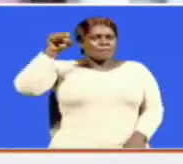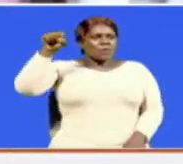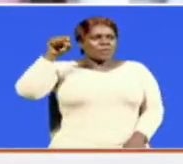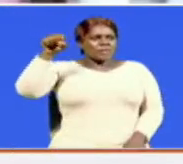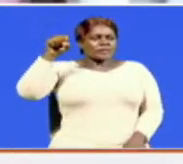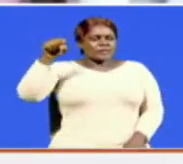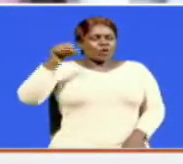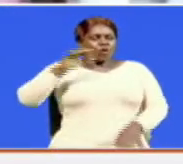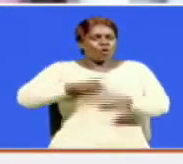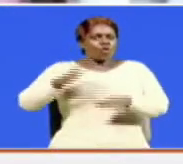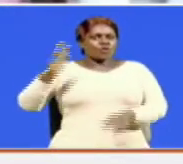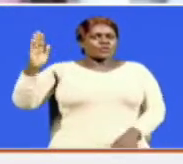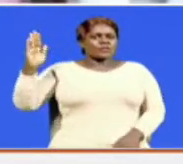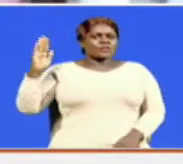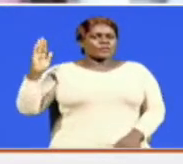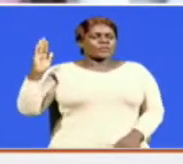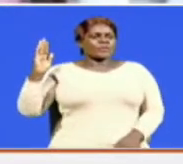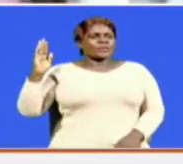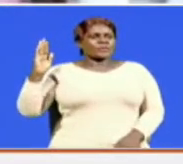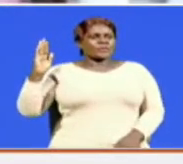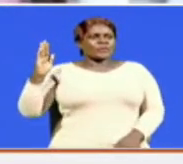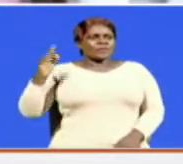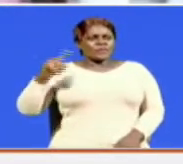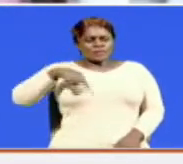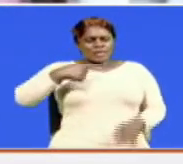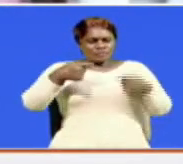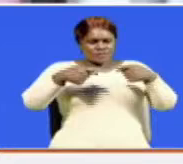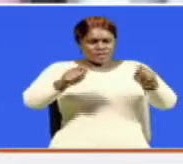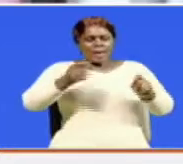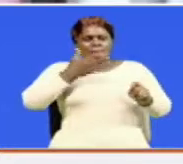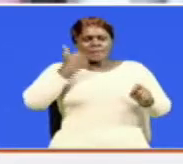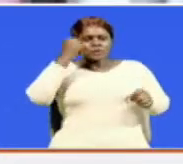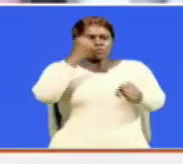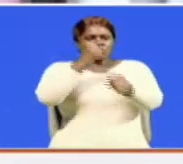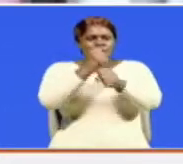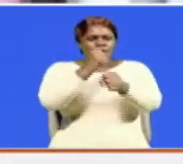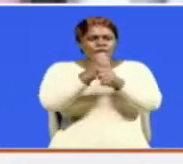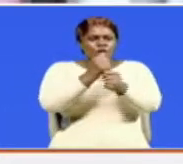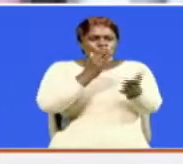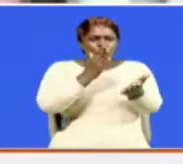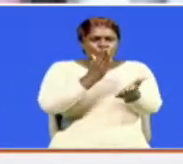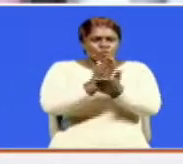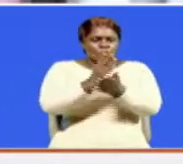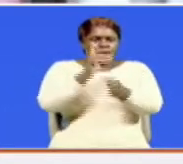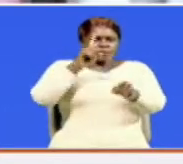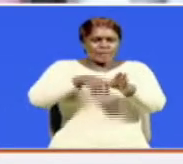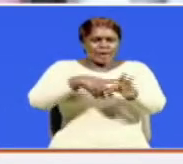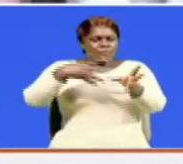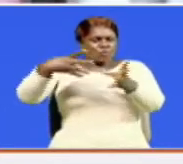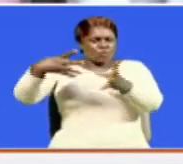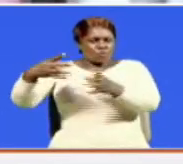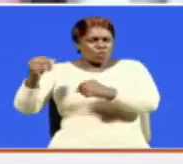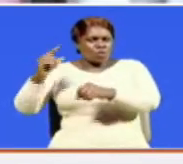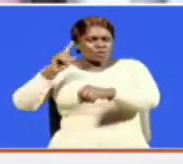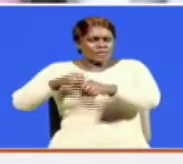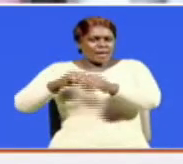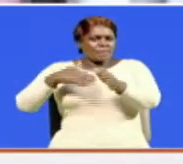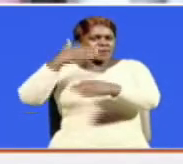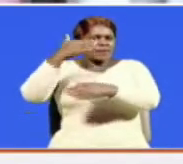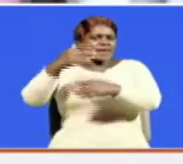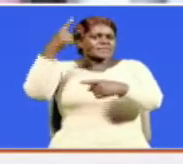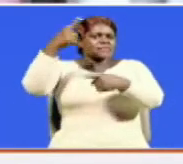politicization of security. And we are trying our best to make sure that as we go into next